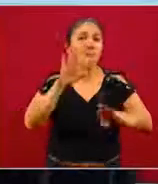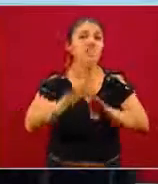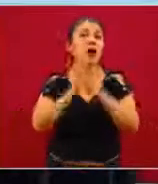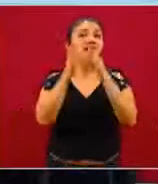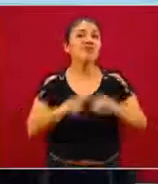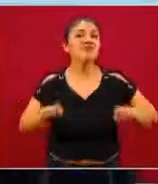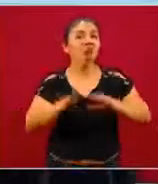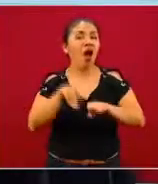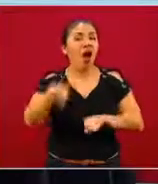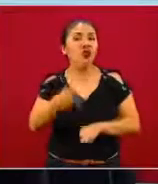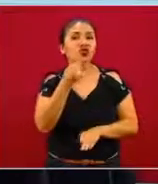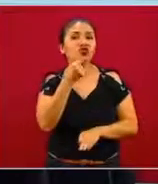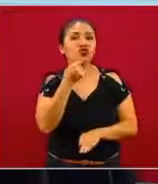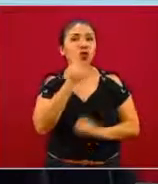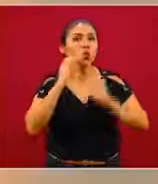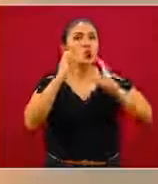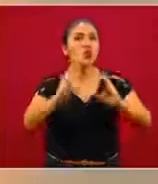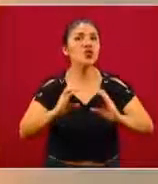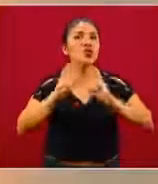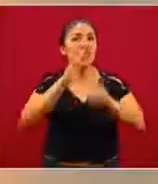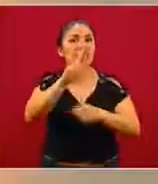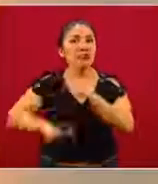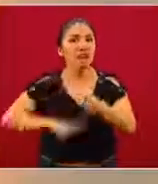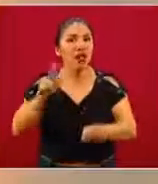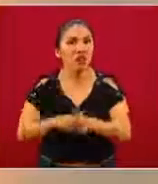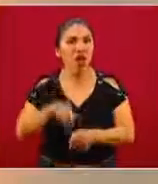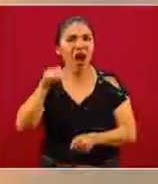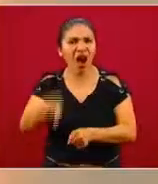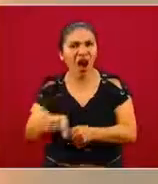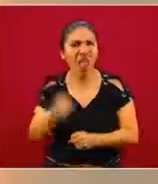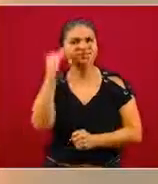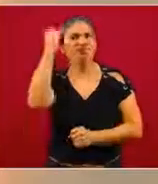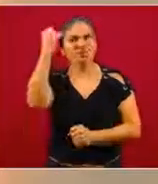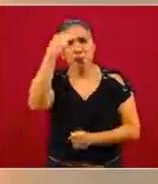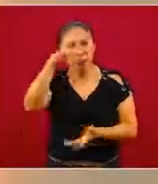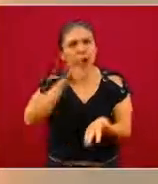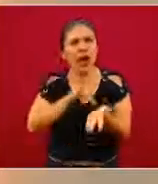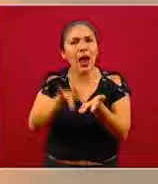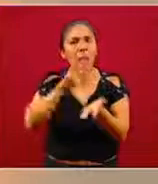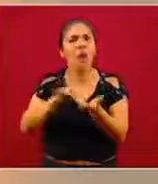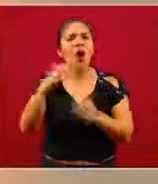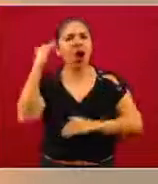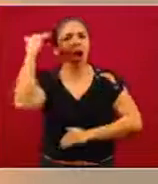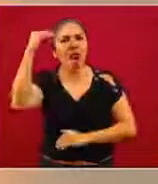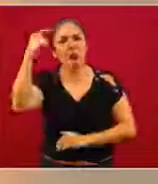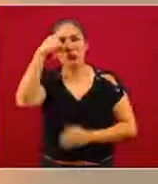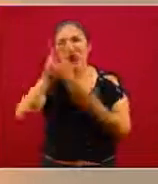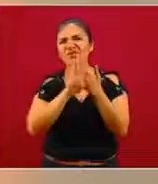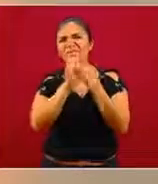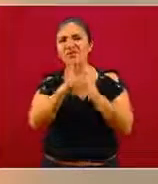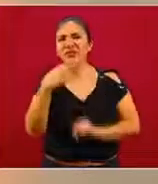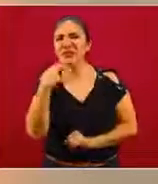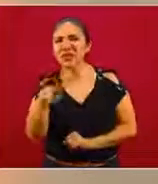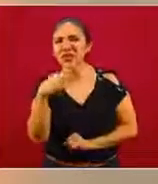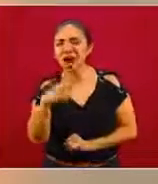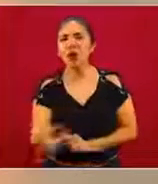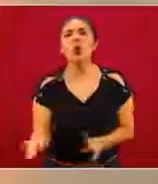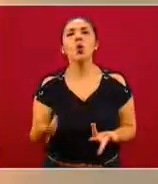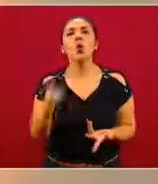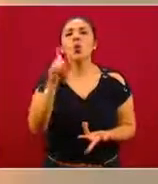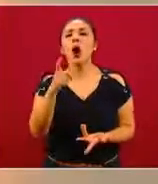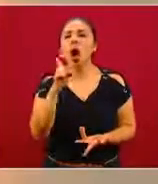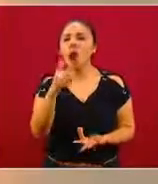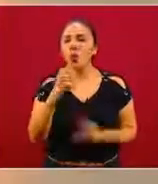As we've said before, they are the main drivers of environmental protection, of getting adults to